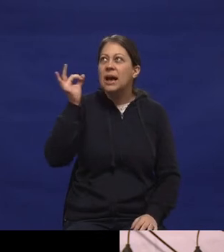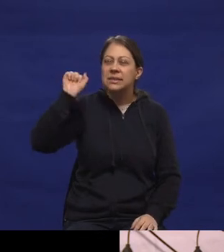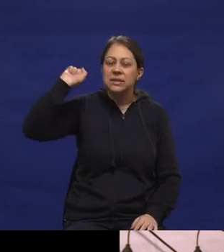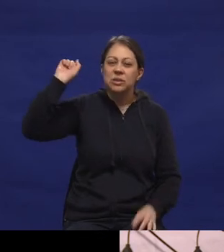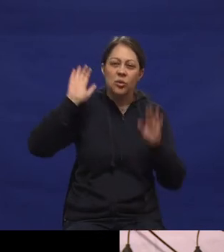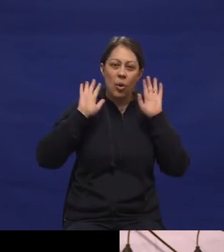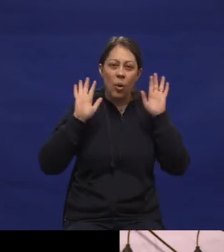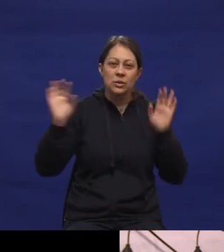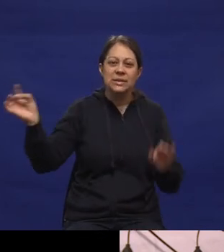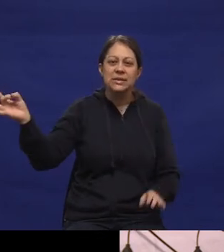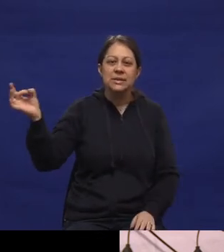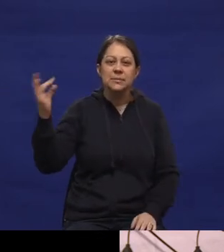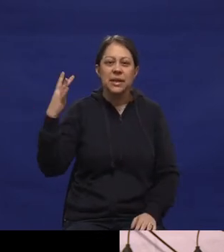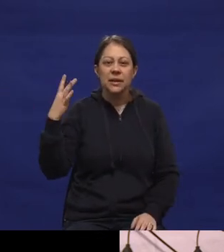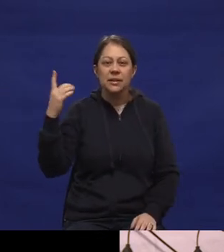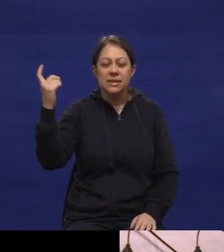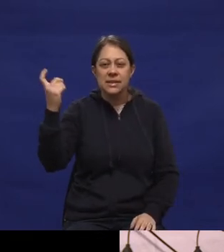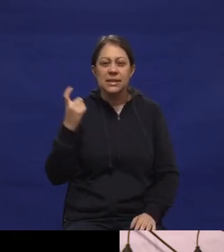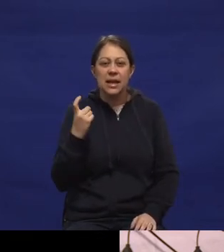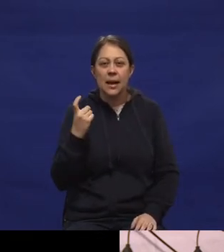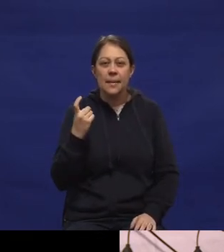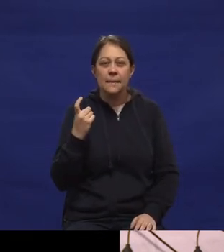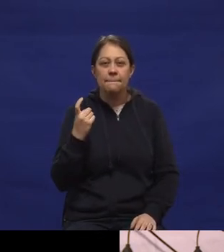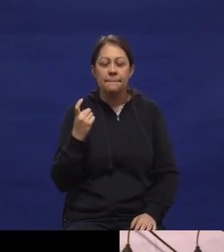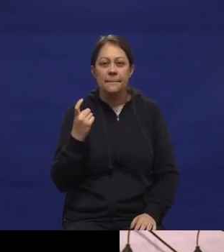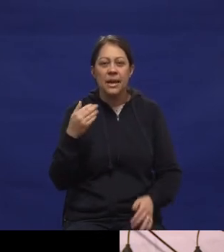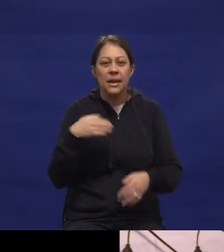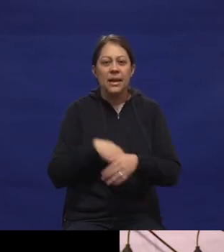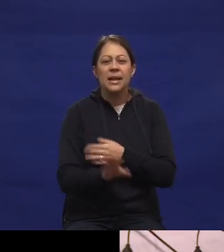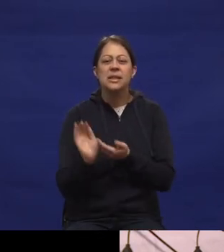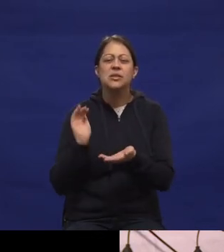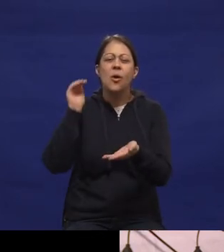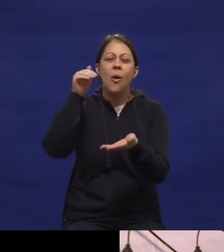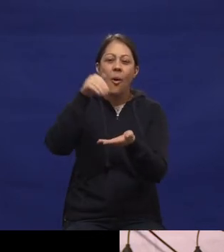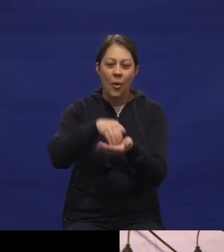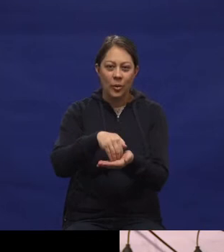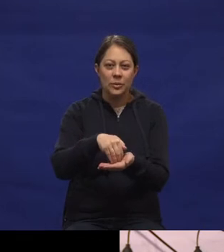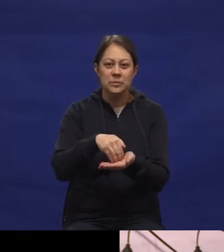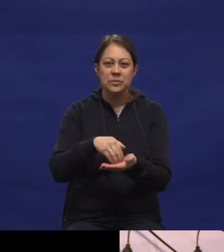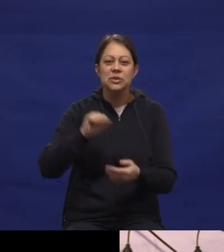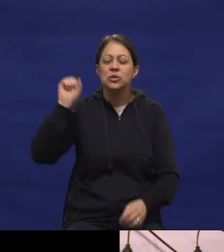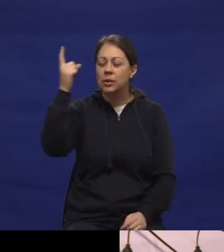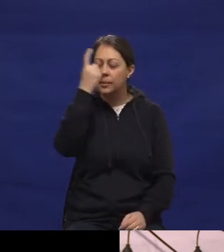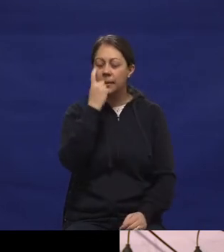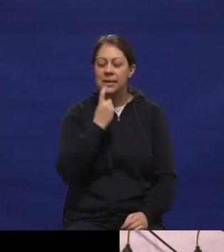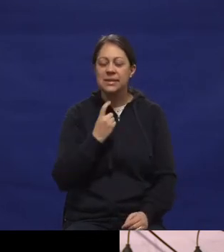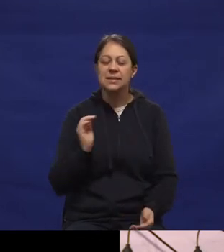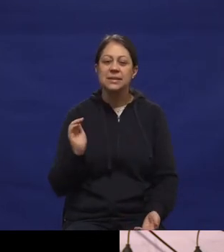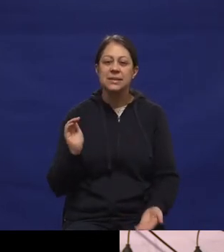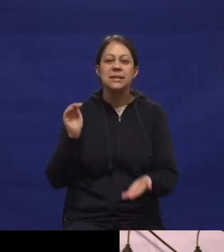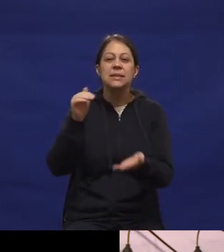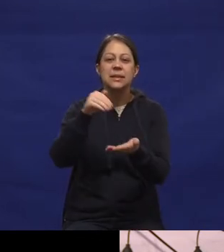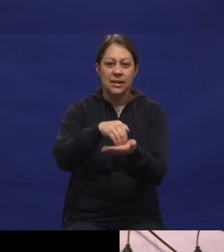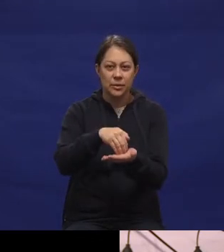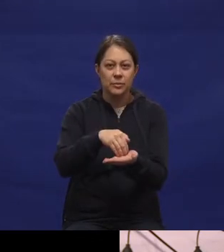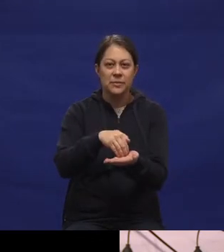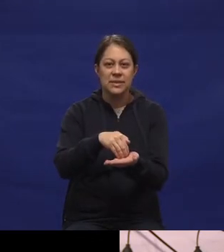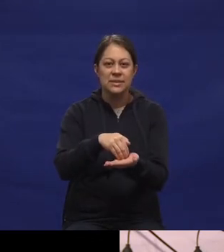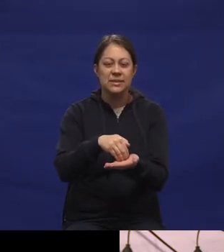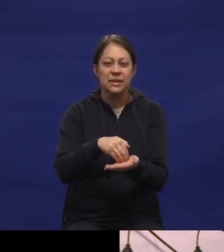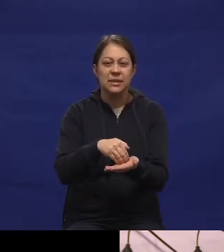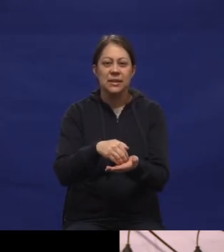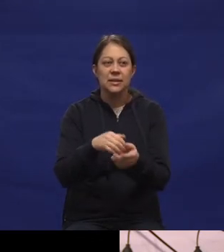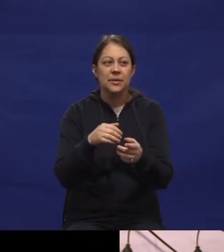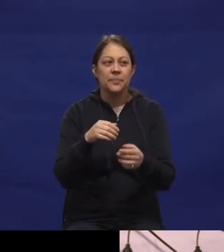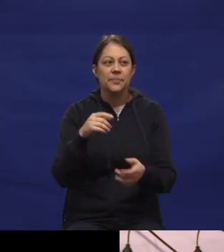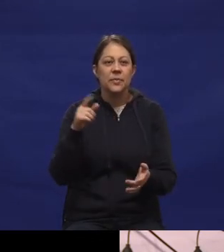minister to each person in their lounge room or wherever they're watching. I'm praying right now for Your presence to come. Lord Jesus, one